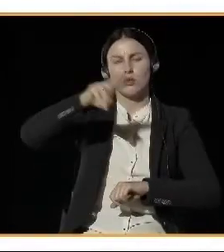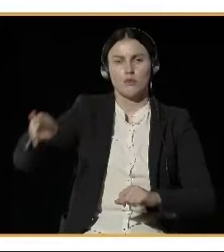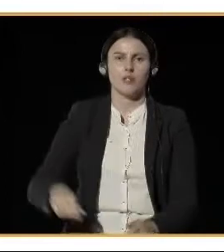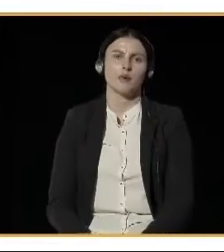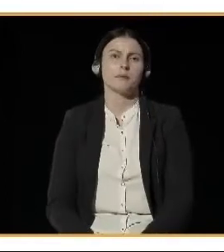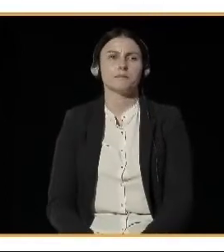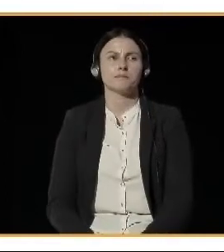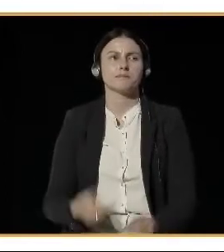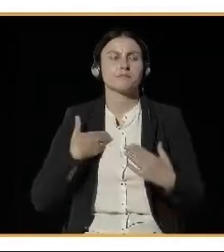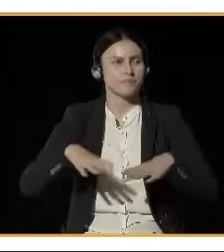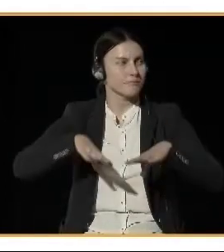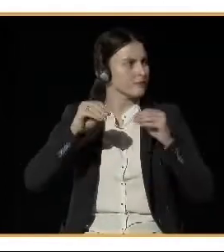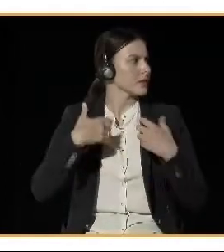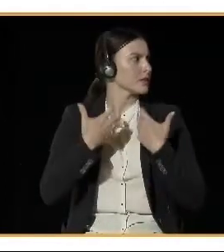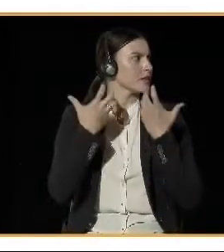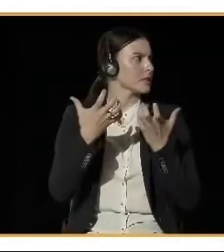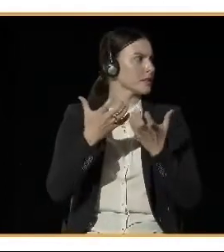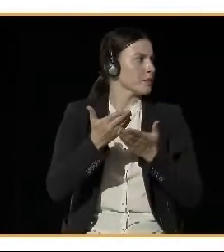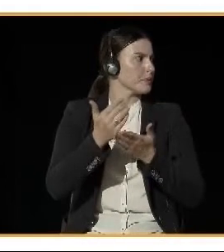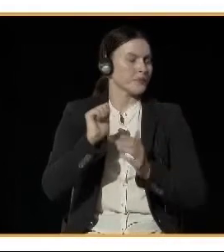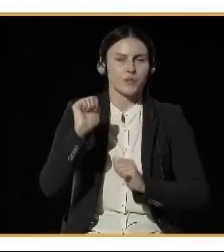the first part.